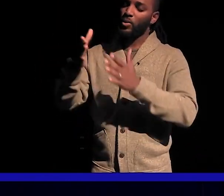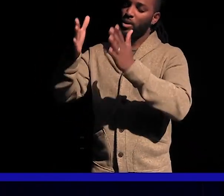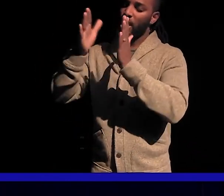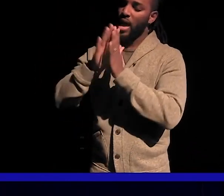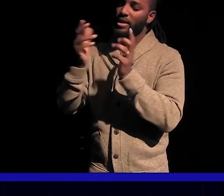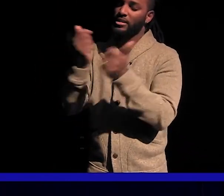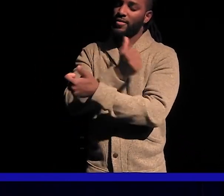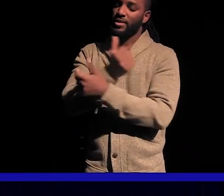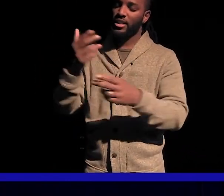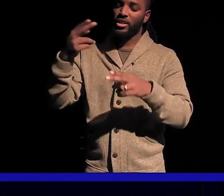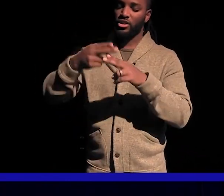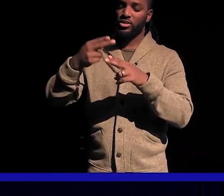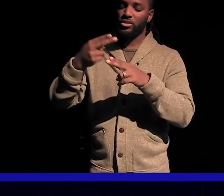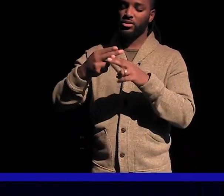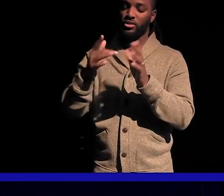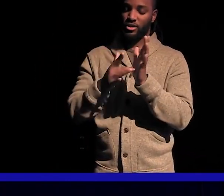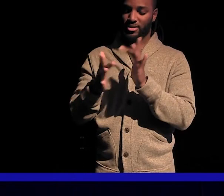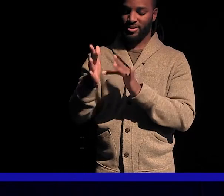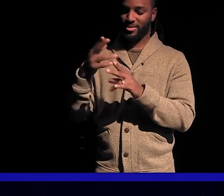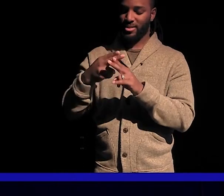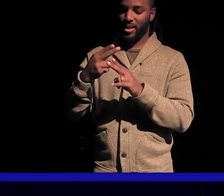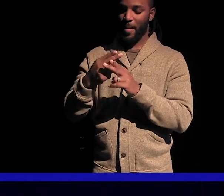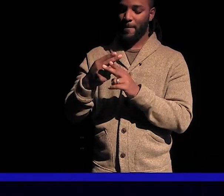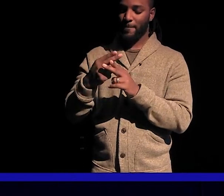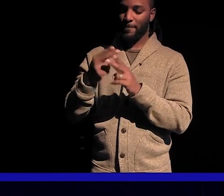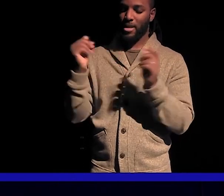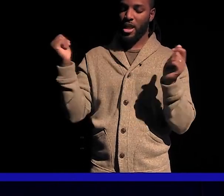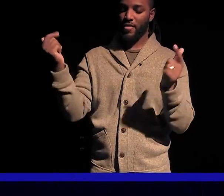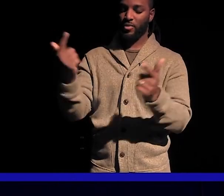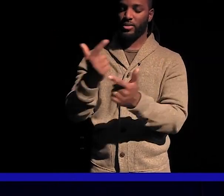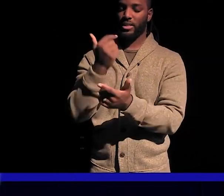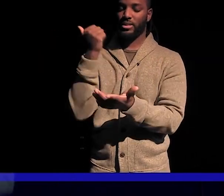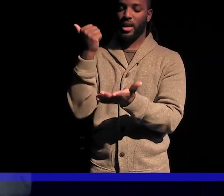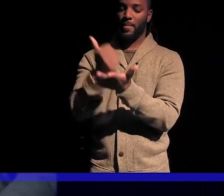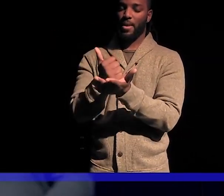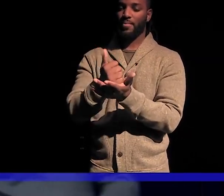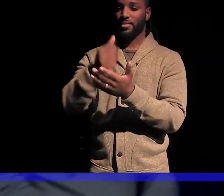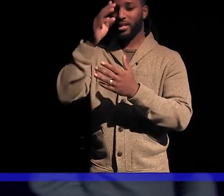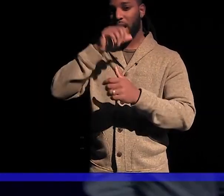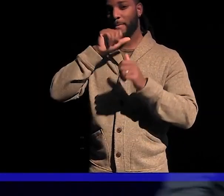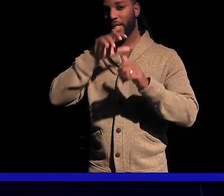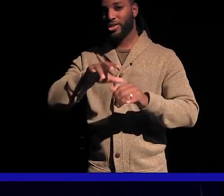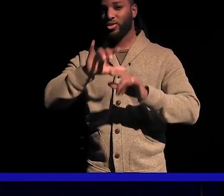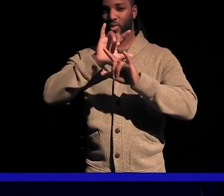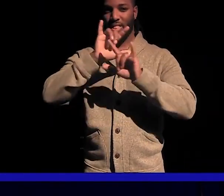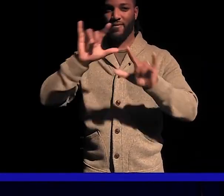these things in Jesus' name, and God's people said, God bless you. We love you.